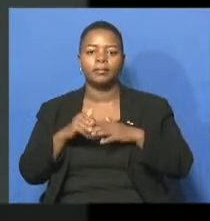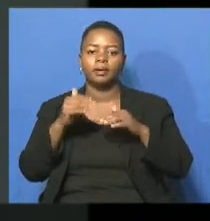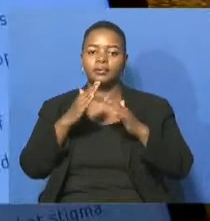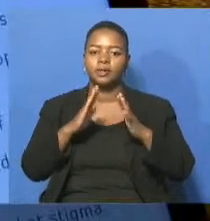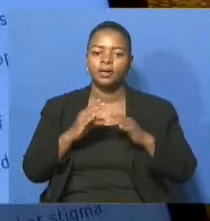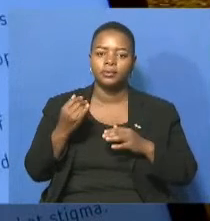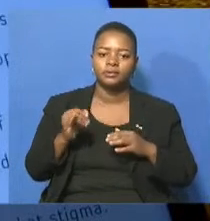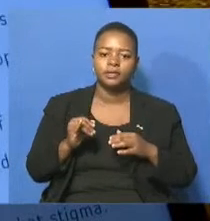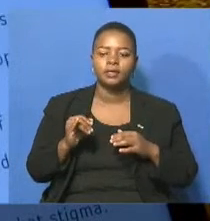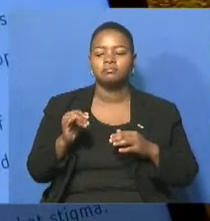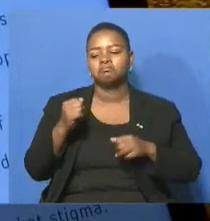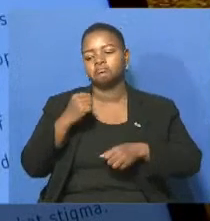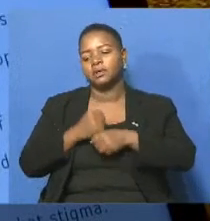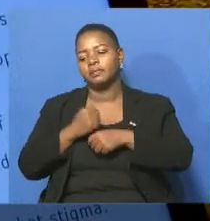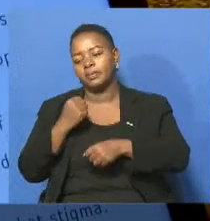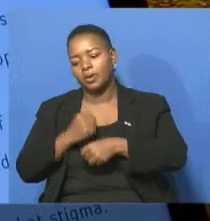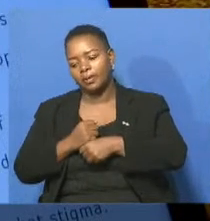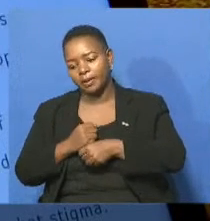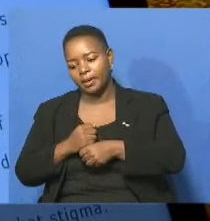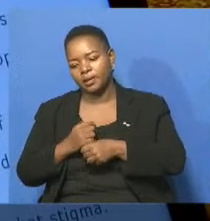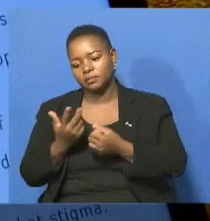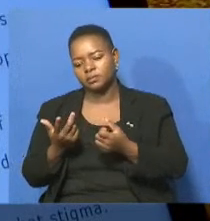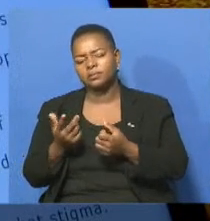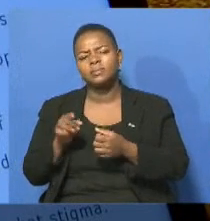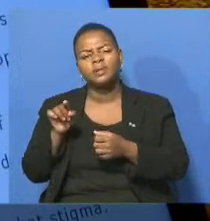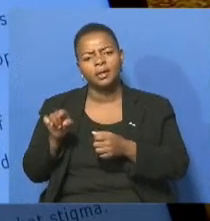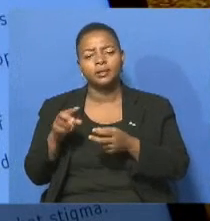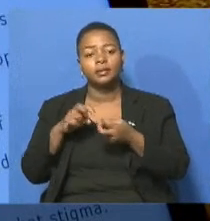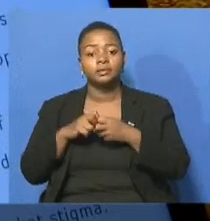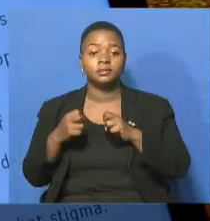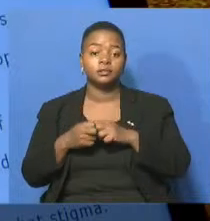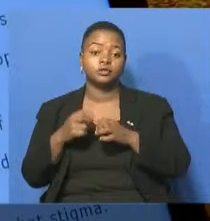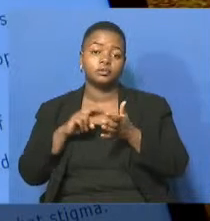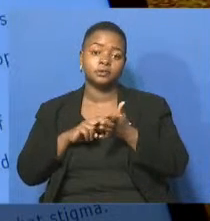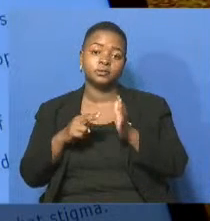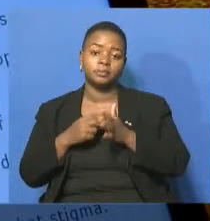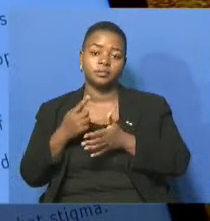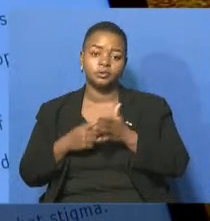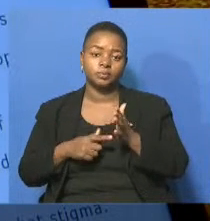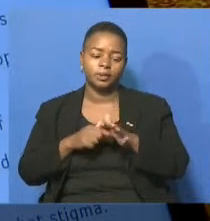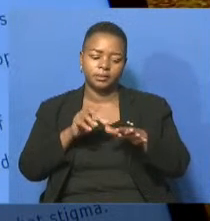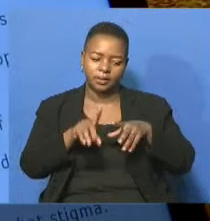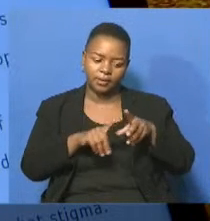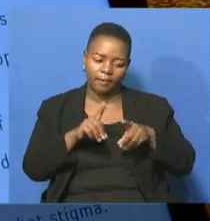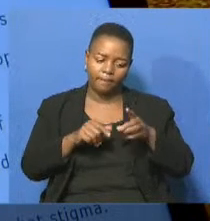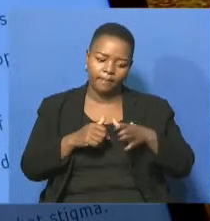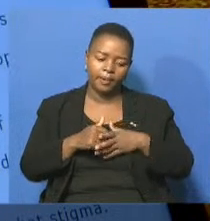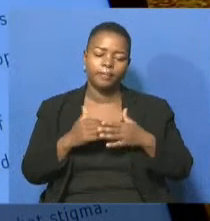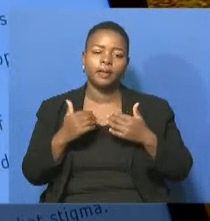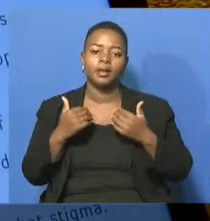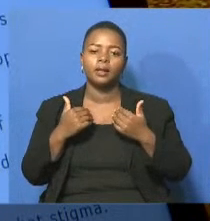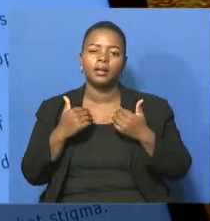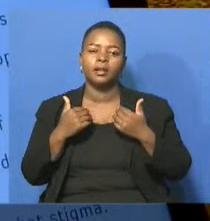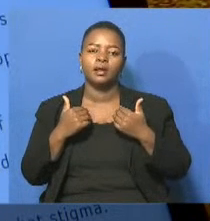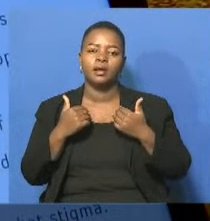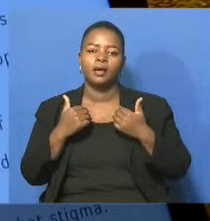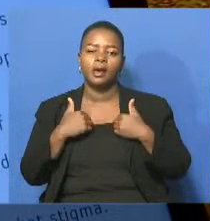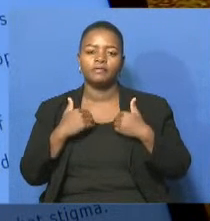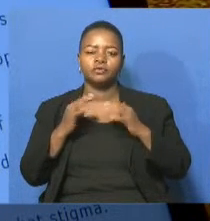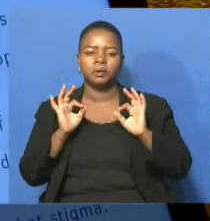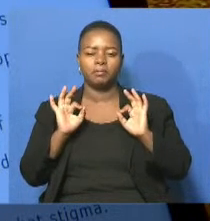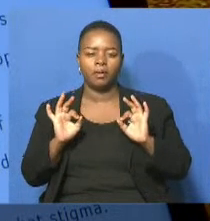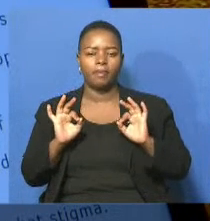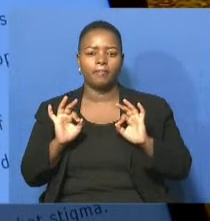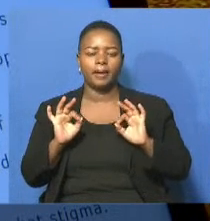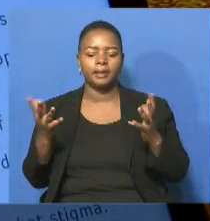as employment, which actually means that those people are properly